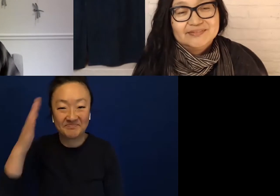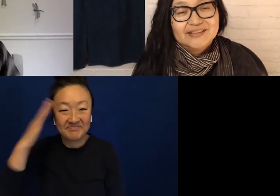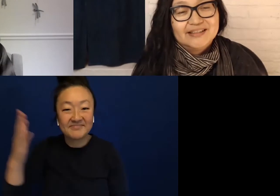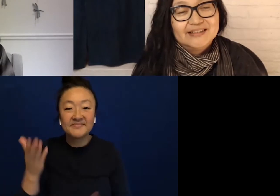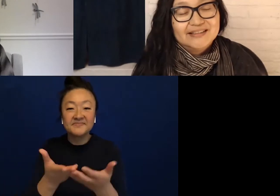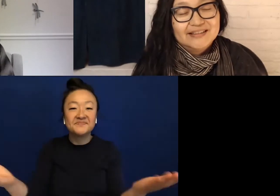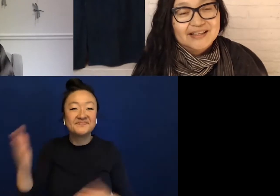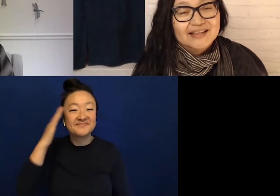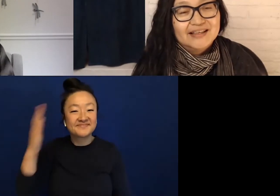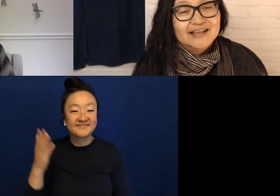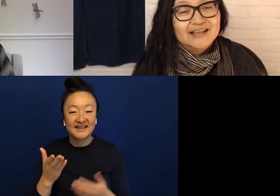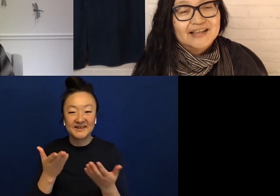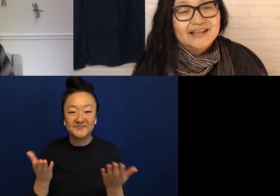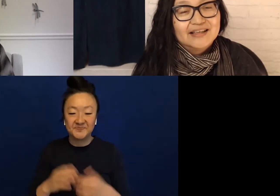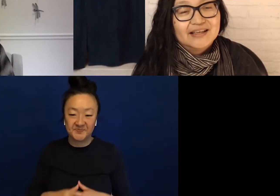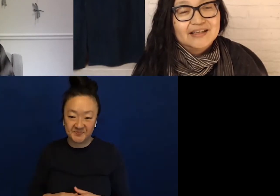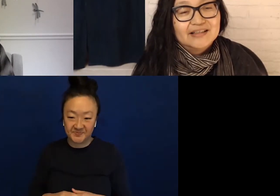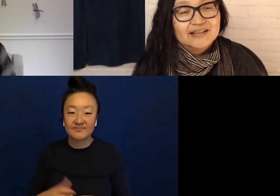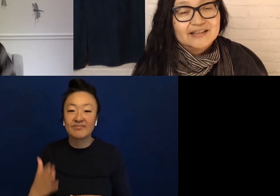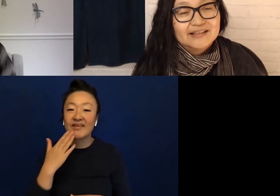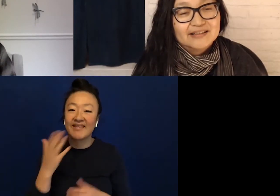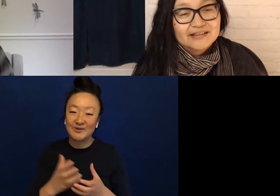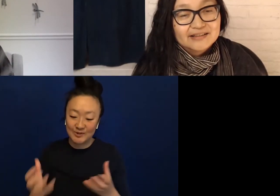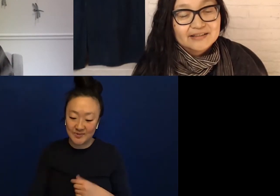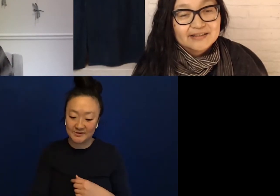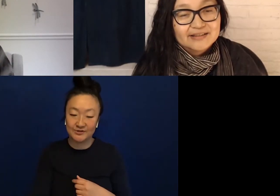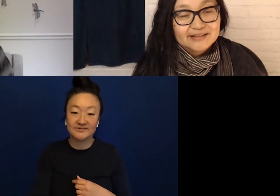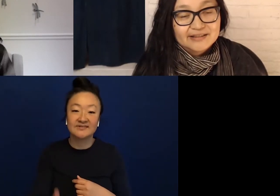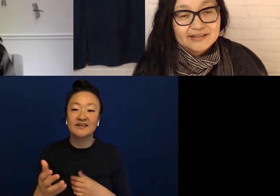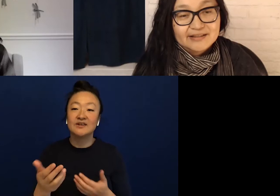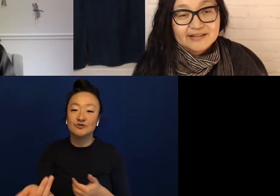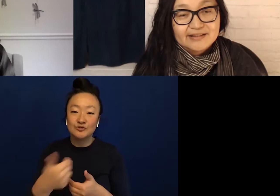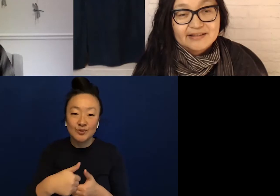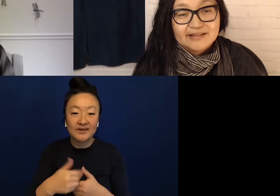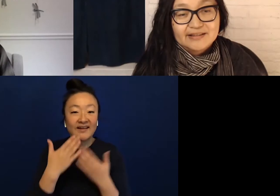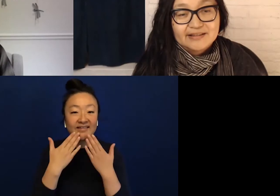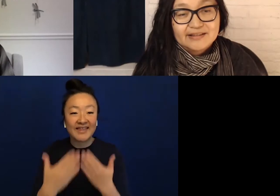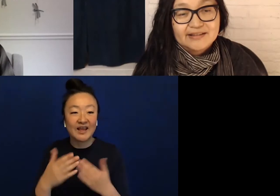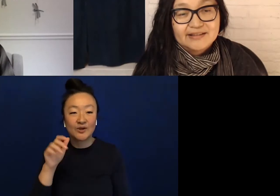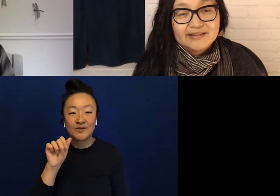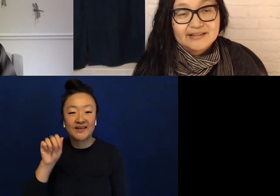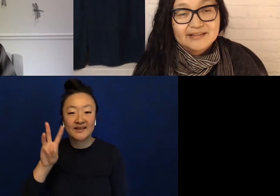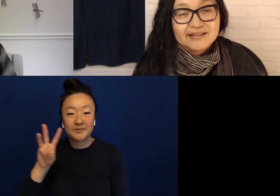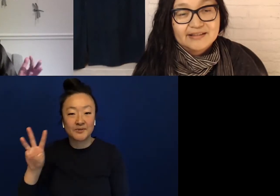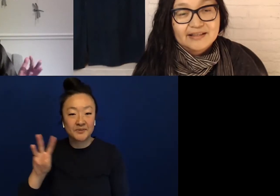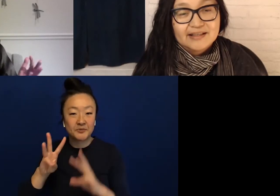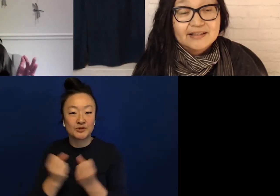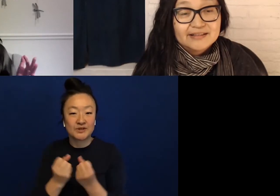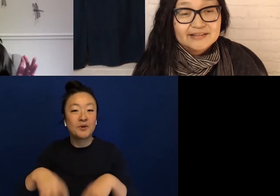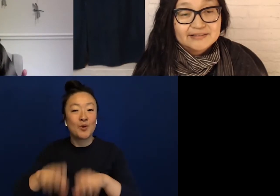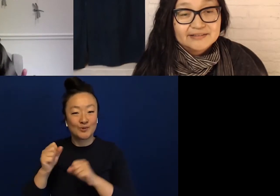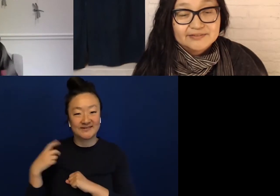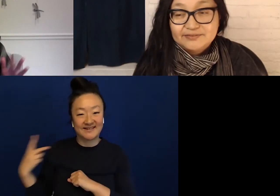Hi everyone. Thank you so much for coming, and thank you to the workshop for hosting us tonight. I have been